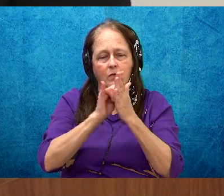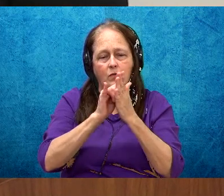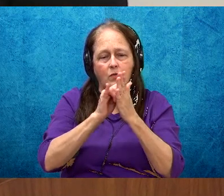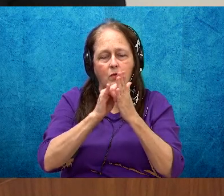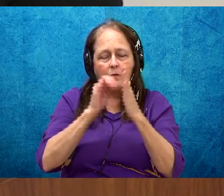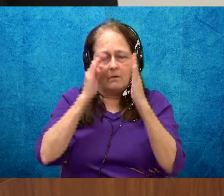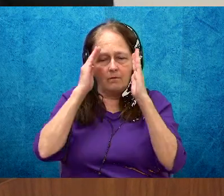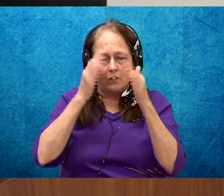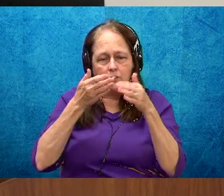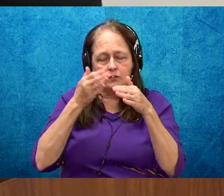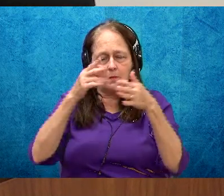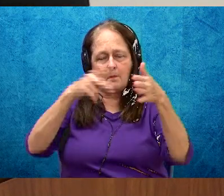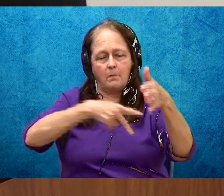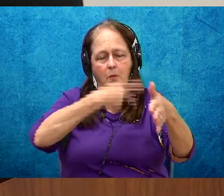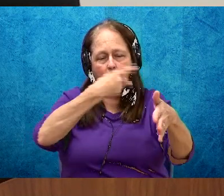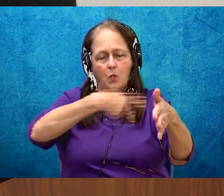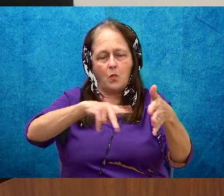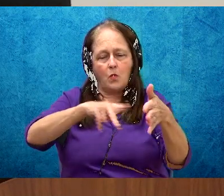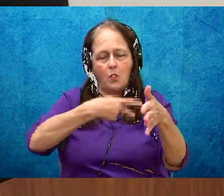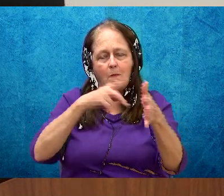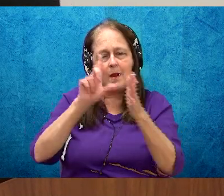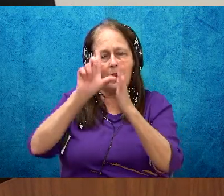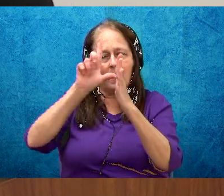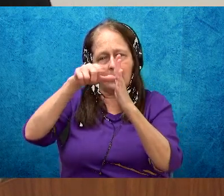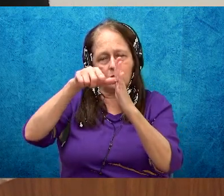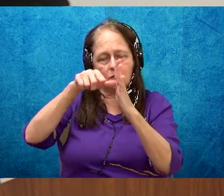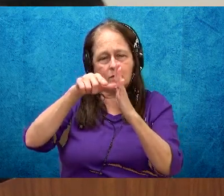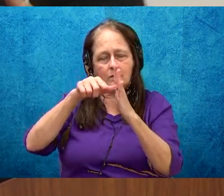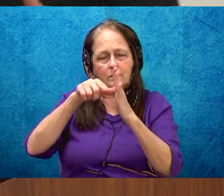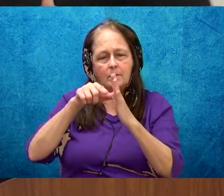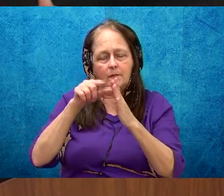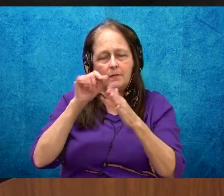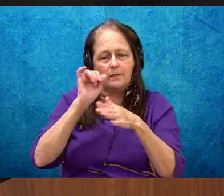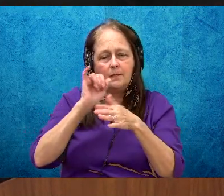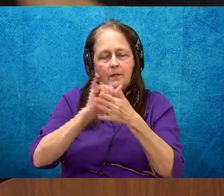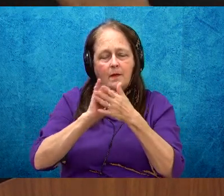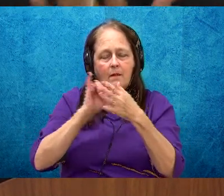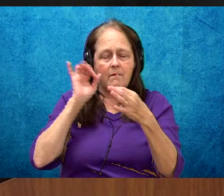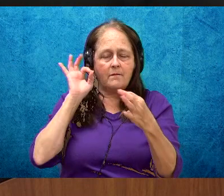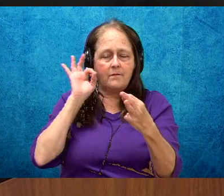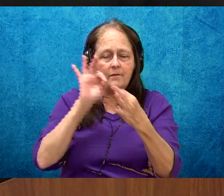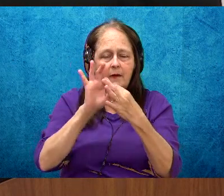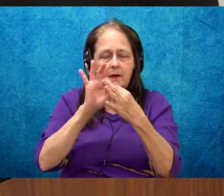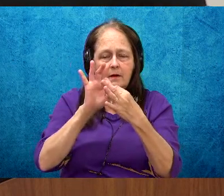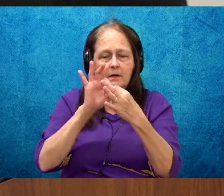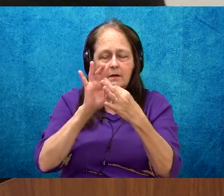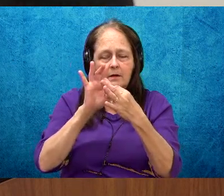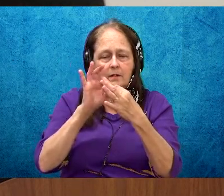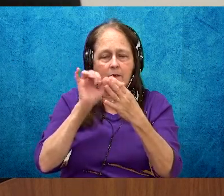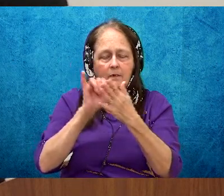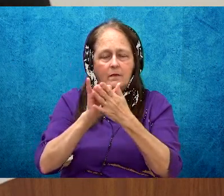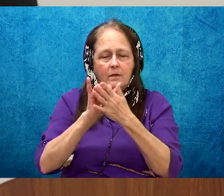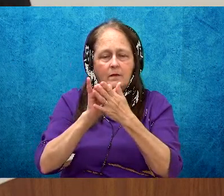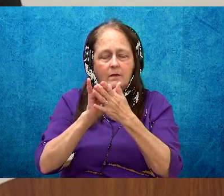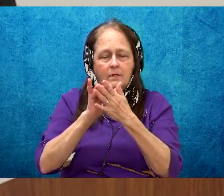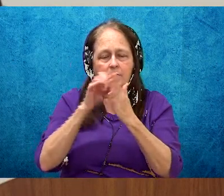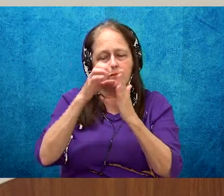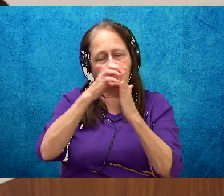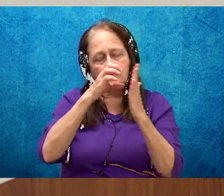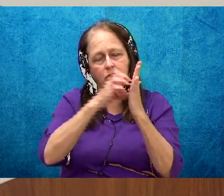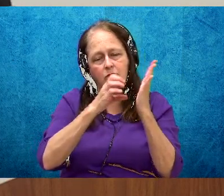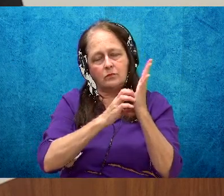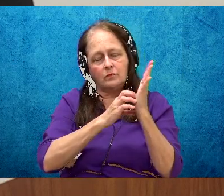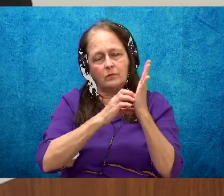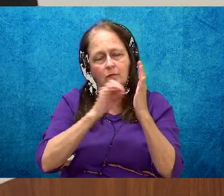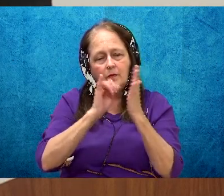we focus on poems, and we're going to do that at a later date, how they all fit into the overall structure of the text, and it